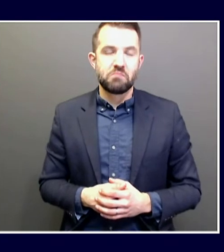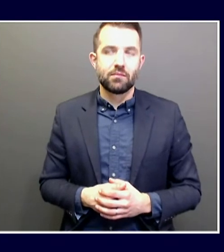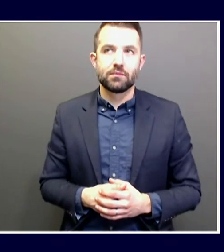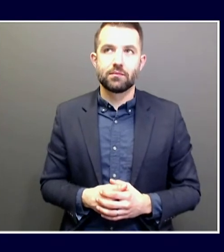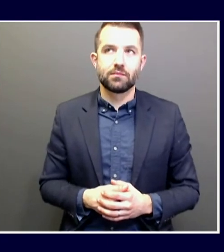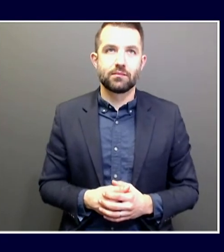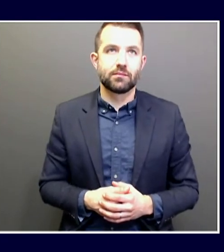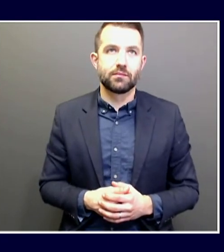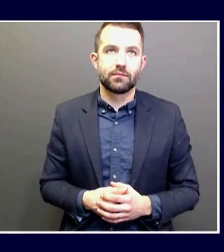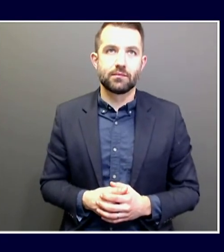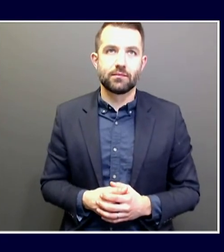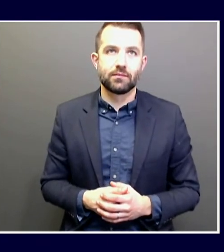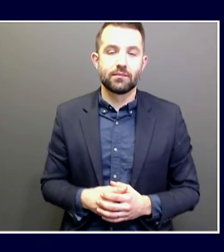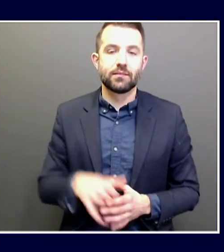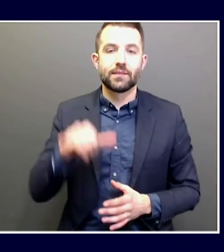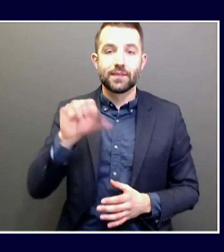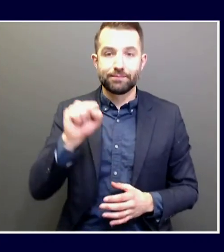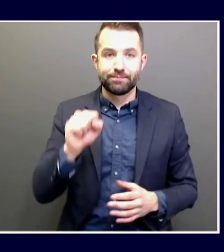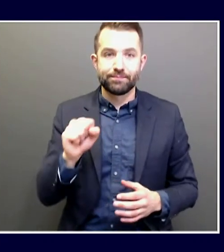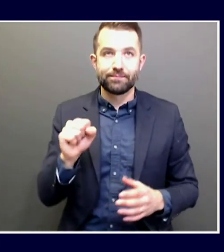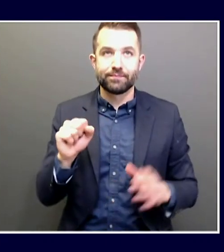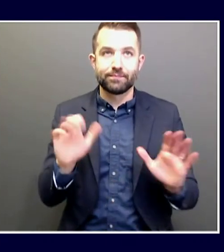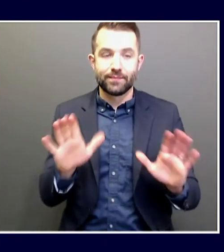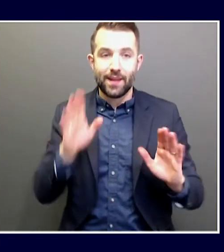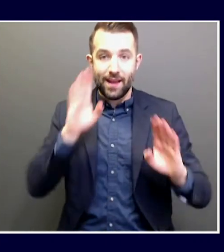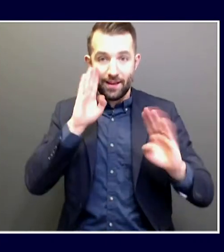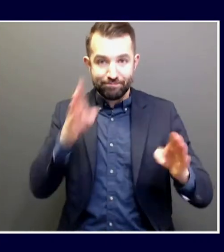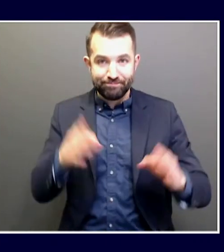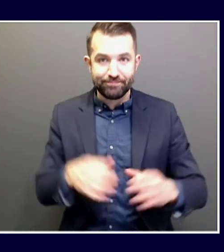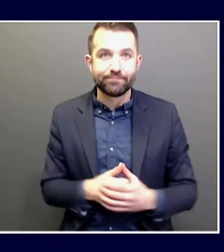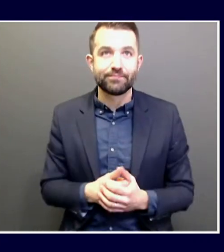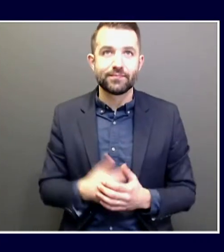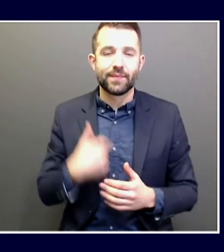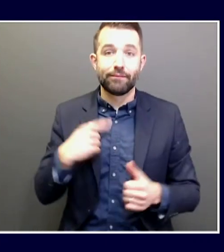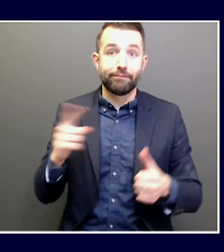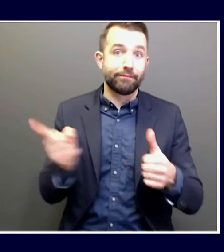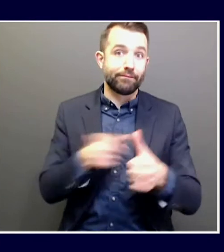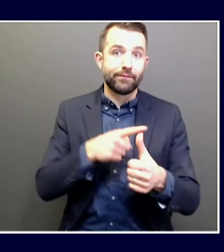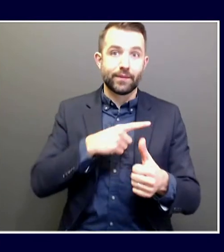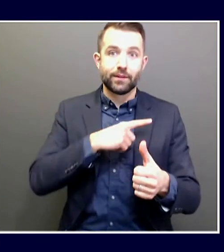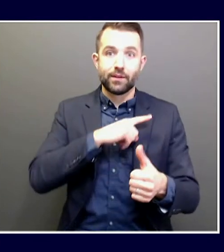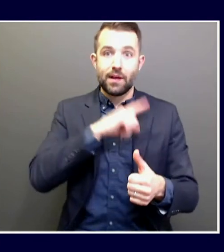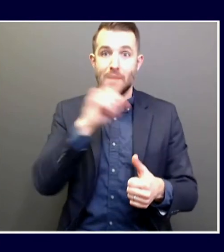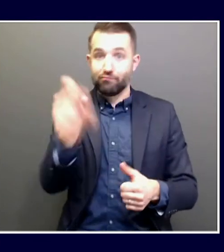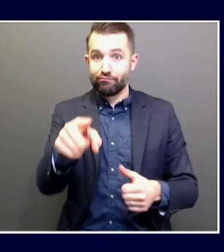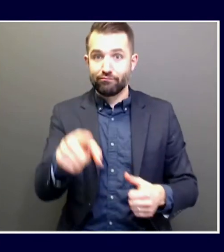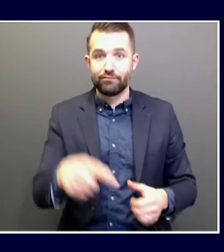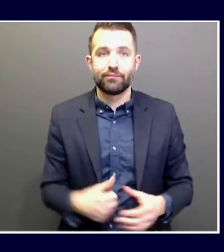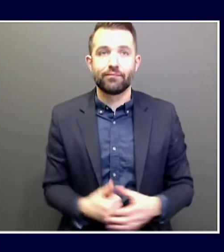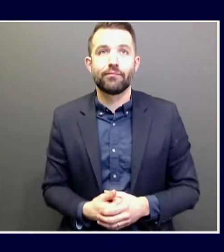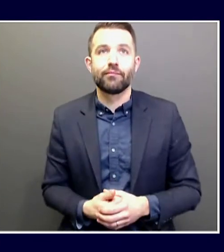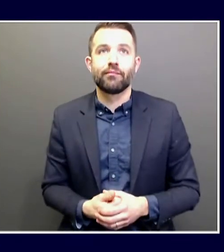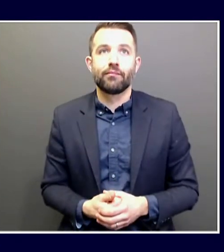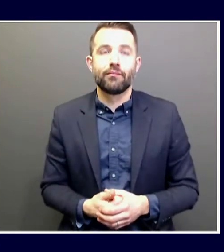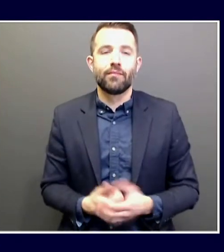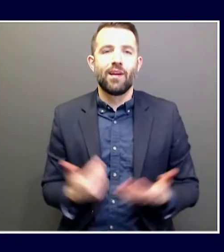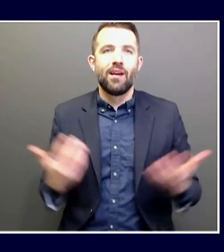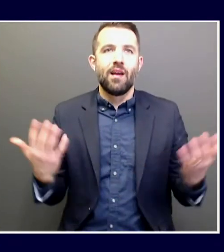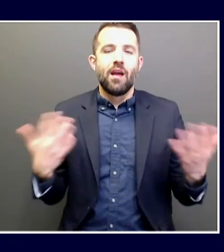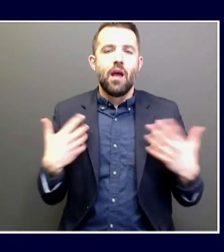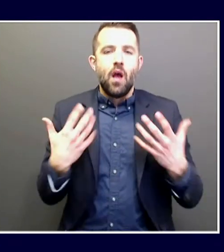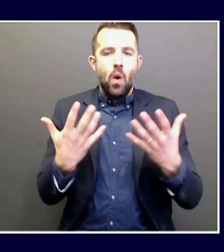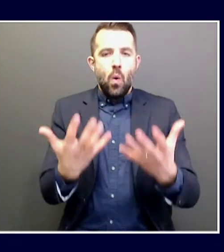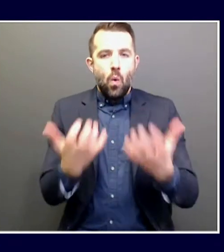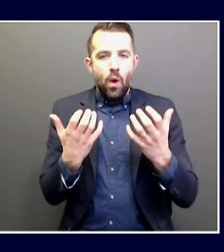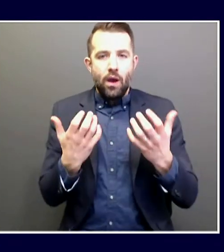Yes. Hello. So my first question is just to try to get a better explanation of